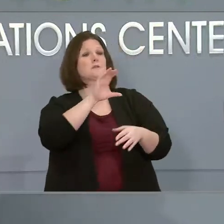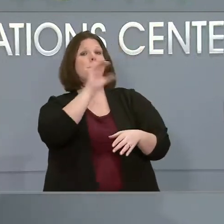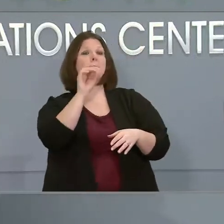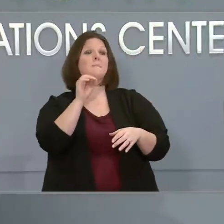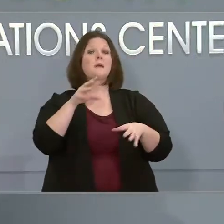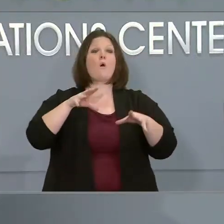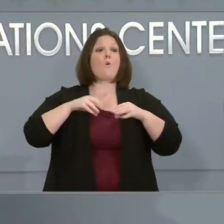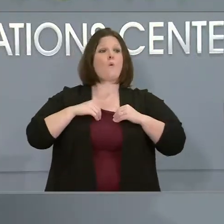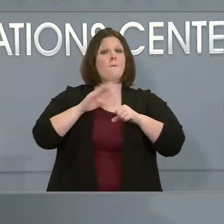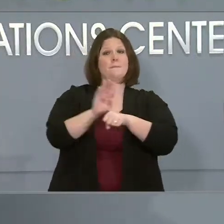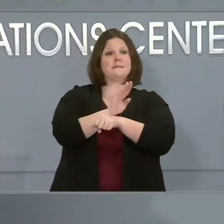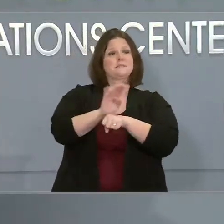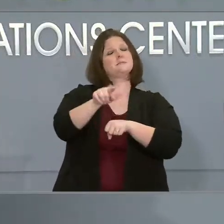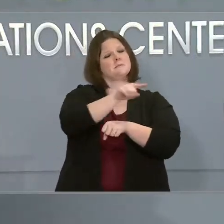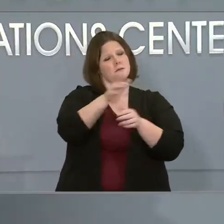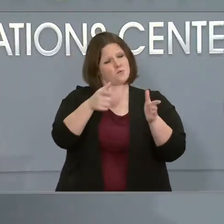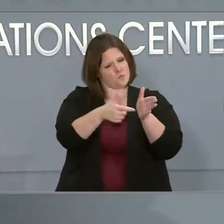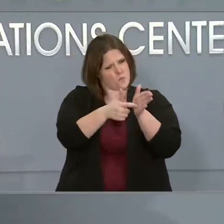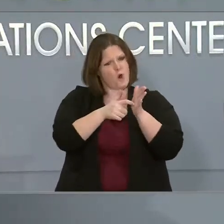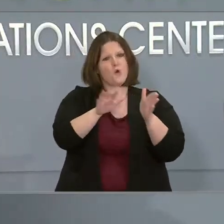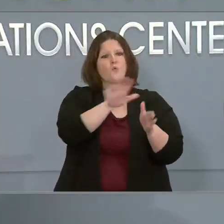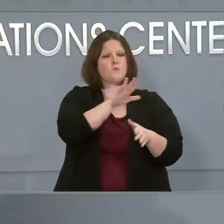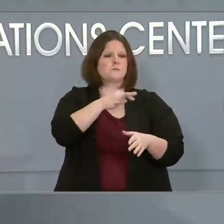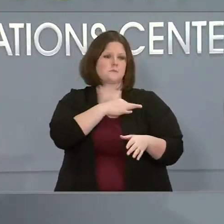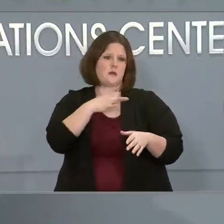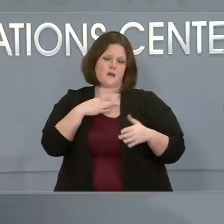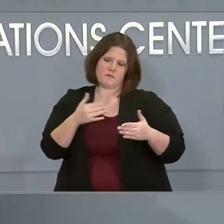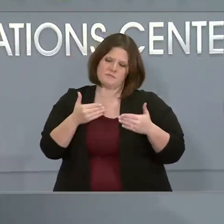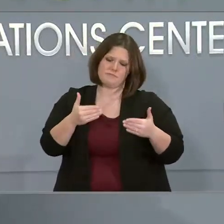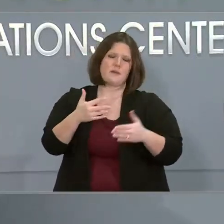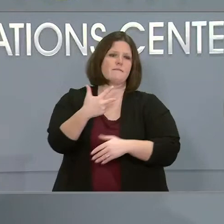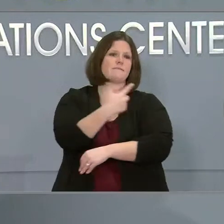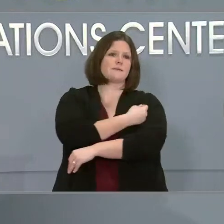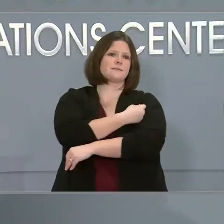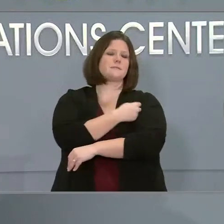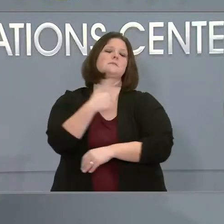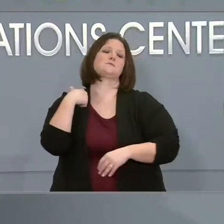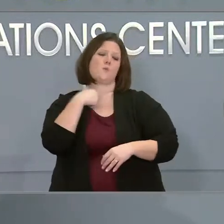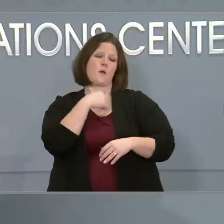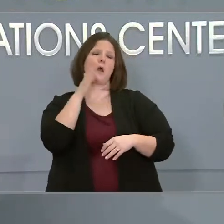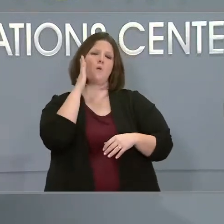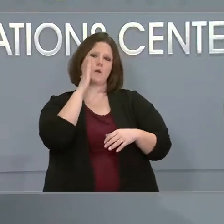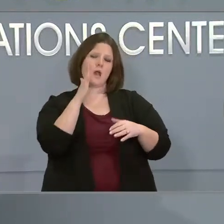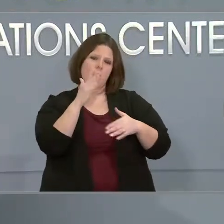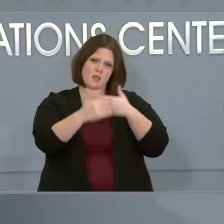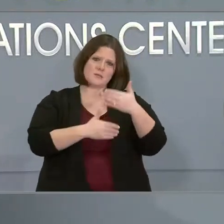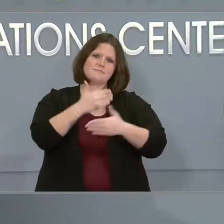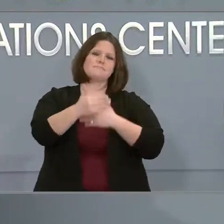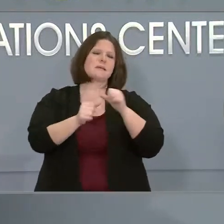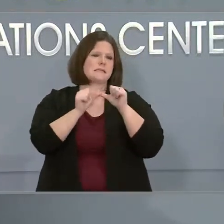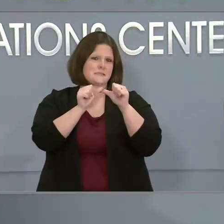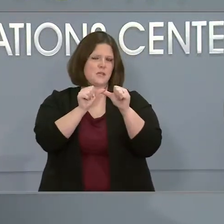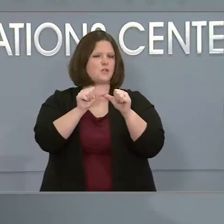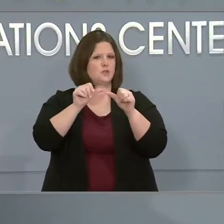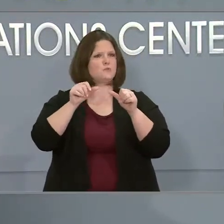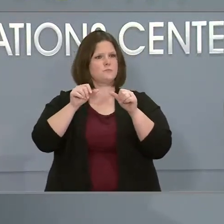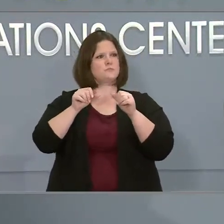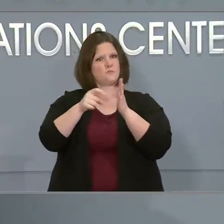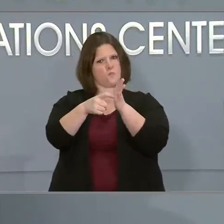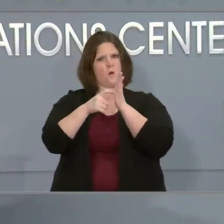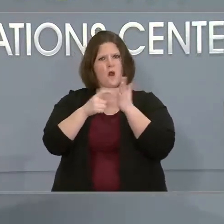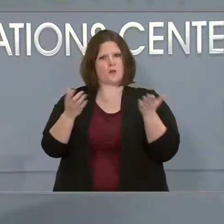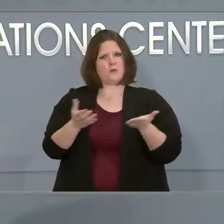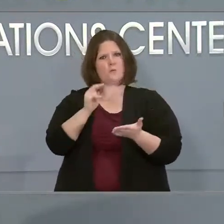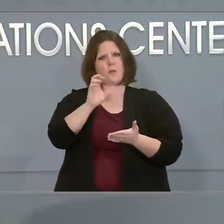require their employees to get vaccinated. So we're going to continue to make that a top effort in our state.